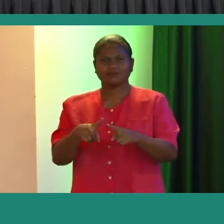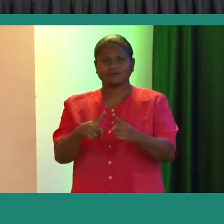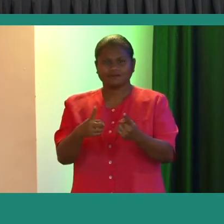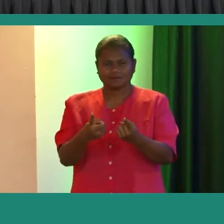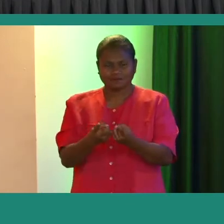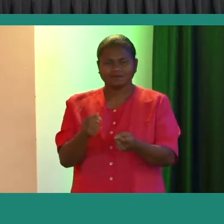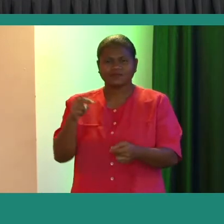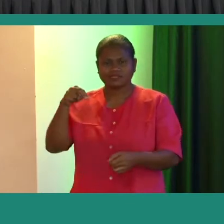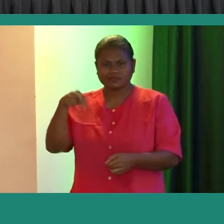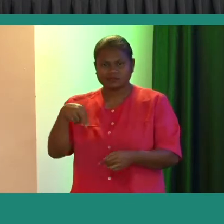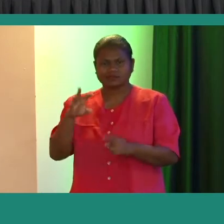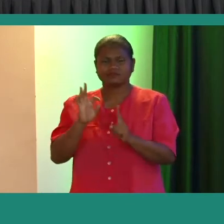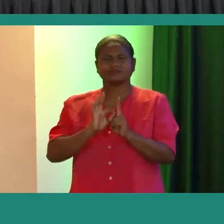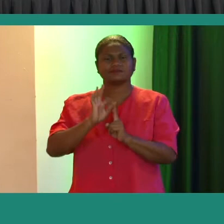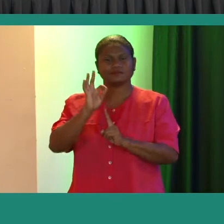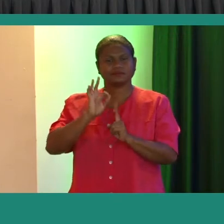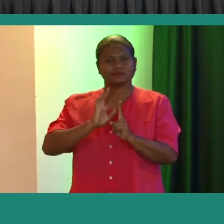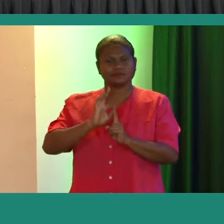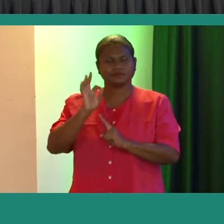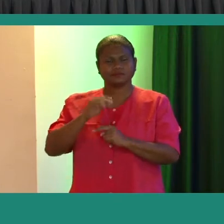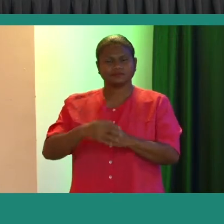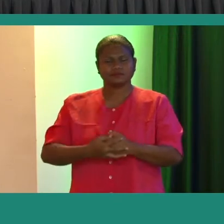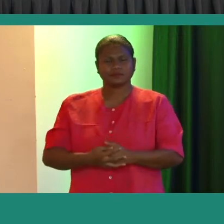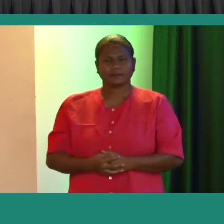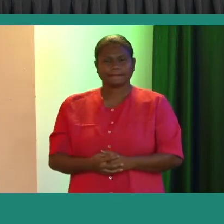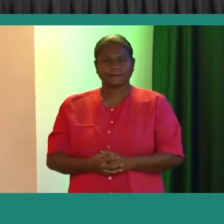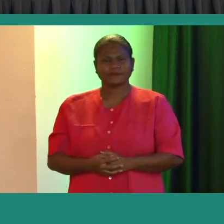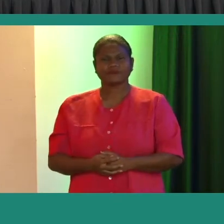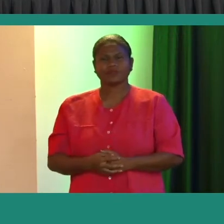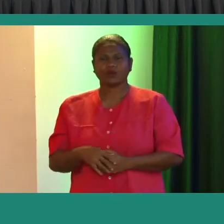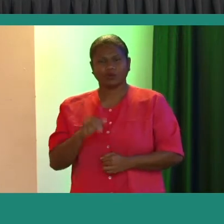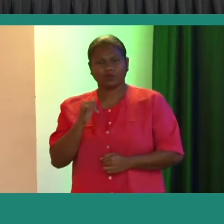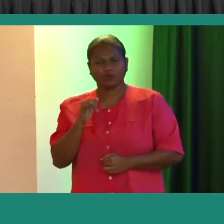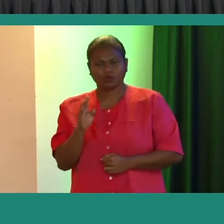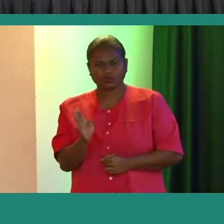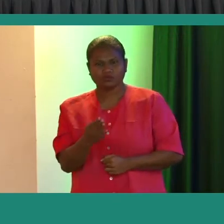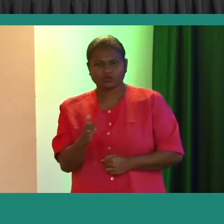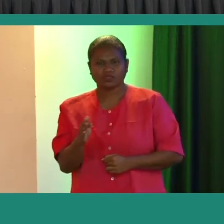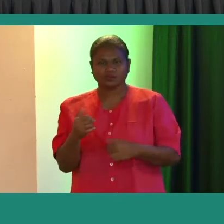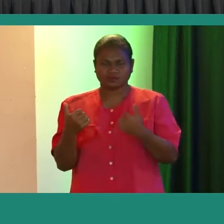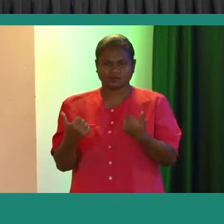coordinated all stakeholders. That includes